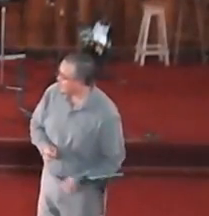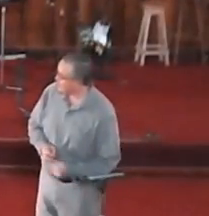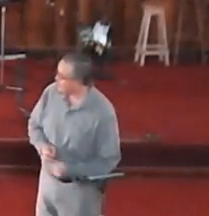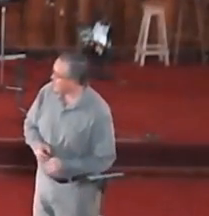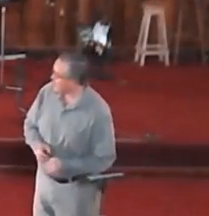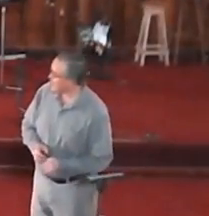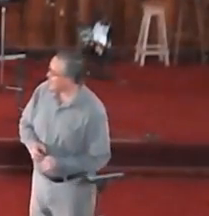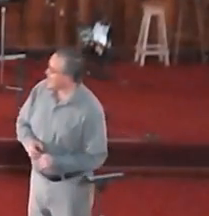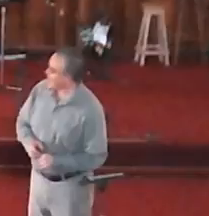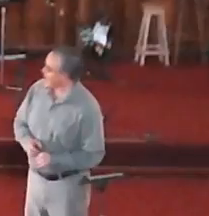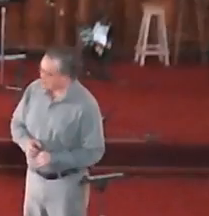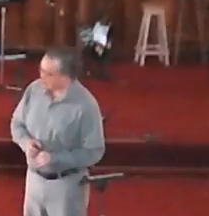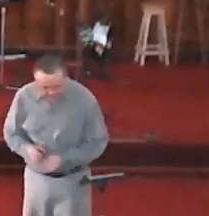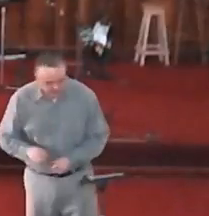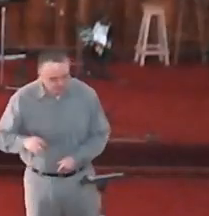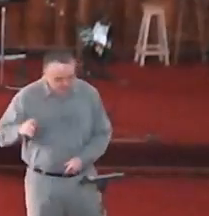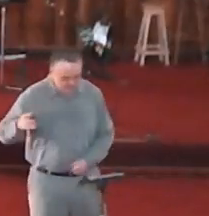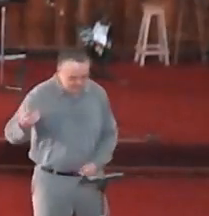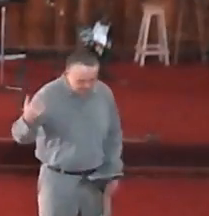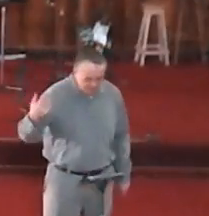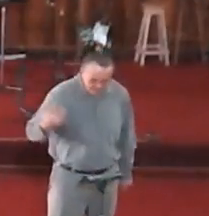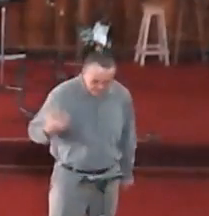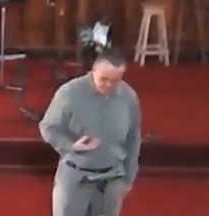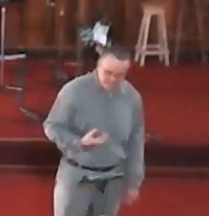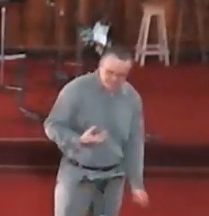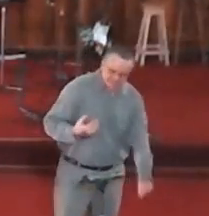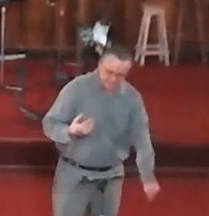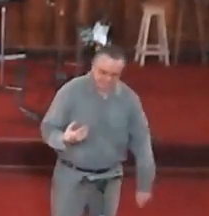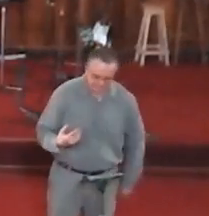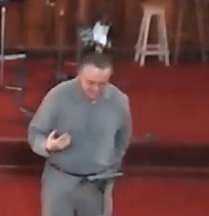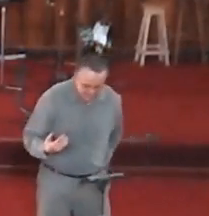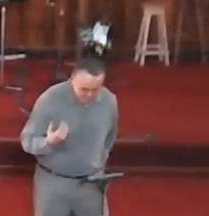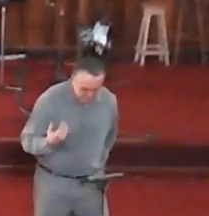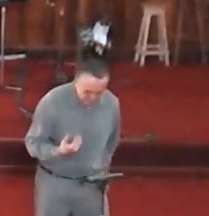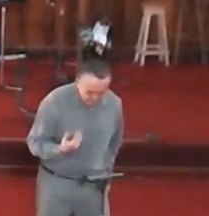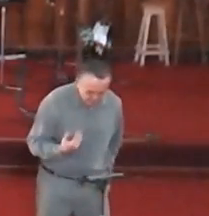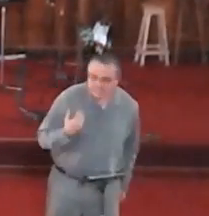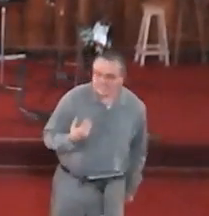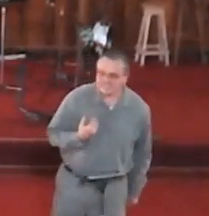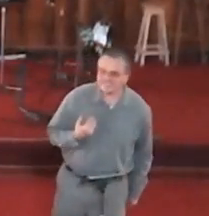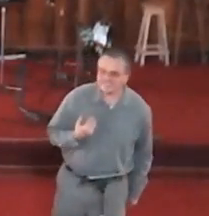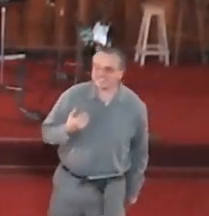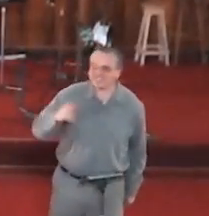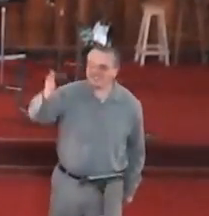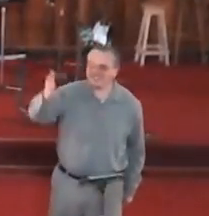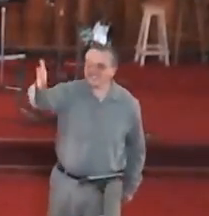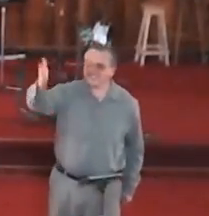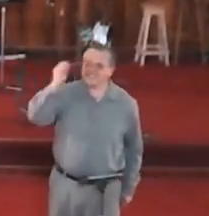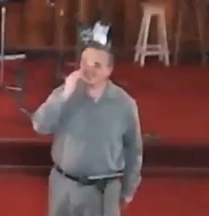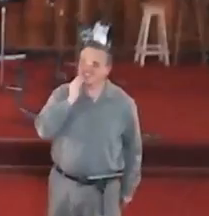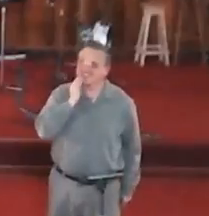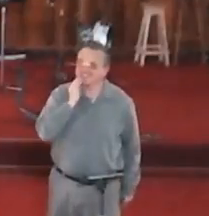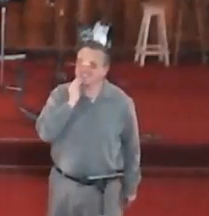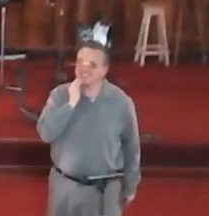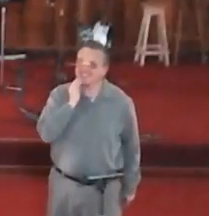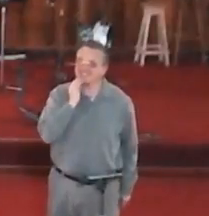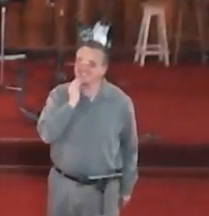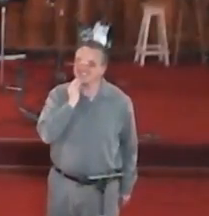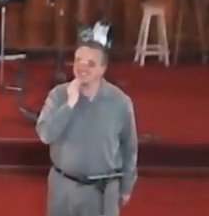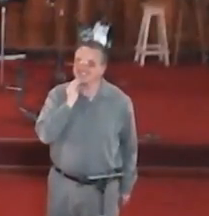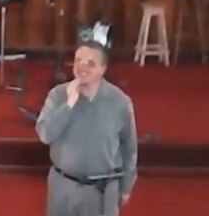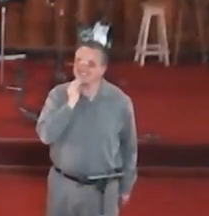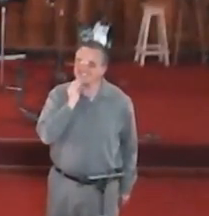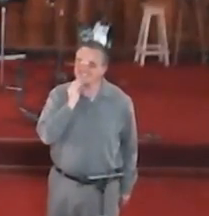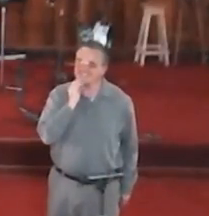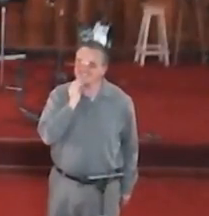Ajá. Enviado mensajero las ofrendas, ¿ok? Yo tengo una antes de esa. There's one about offerings, but I see an earlier